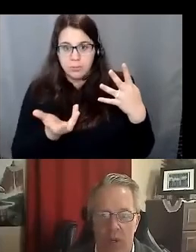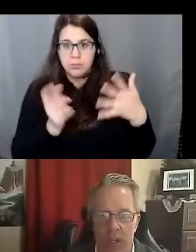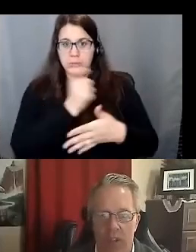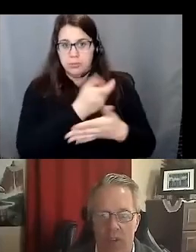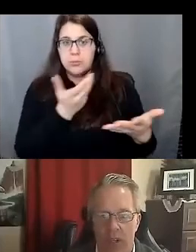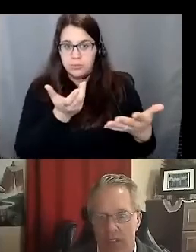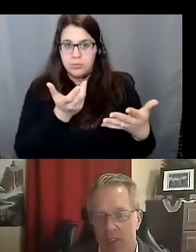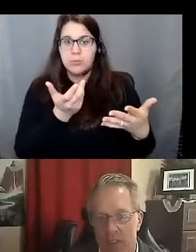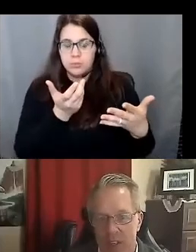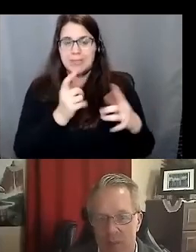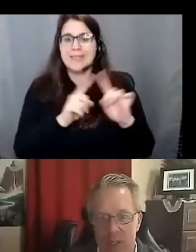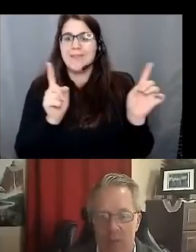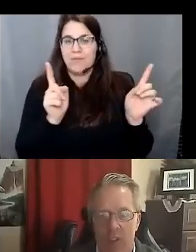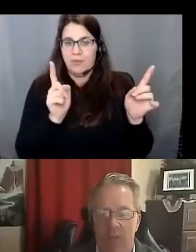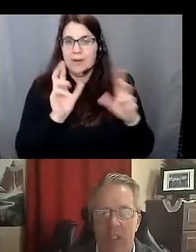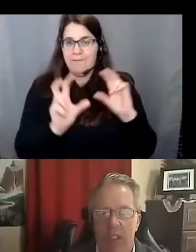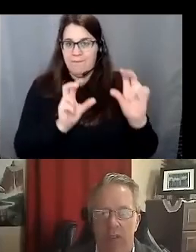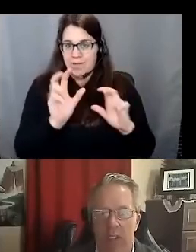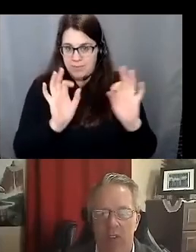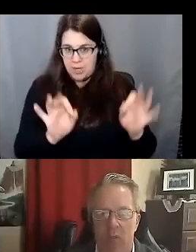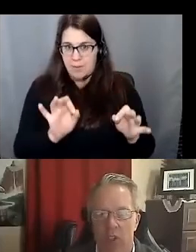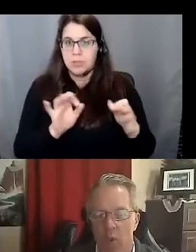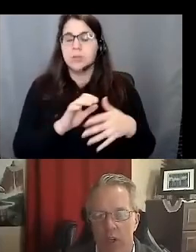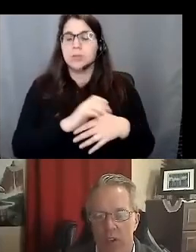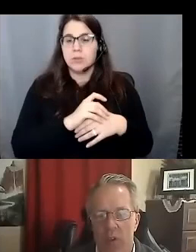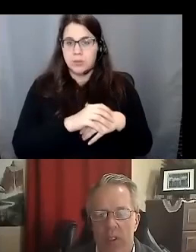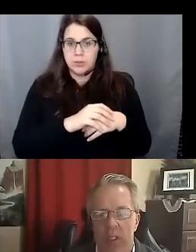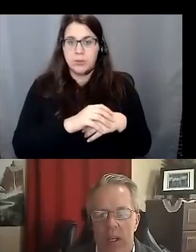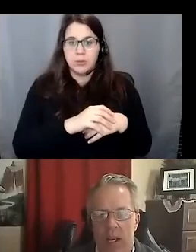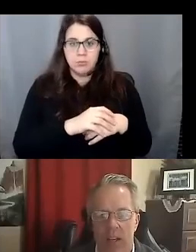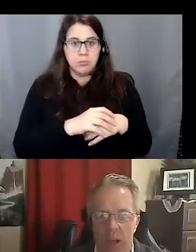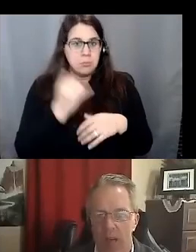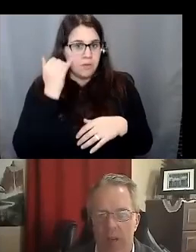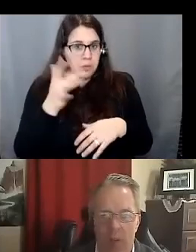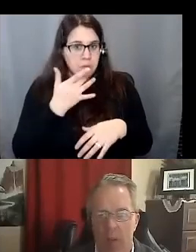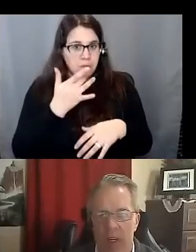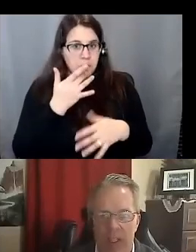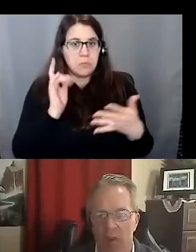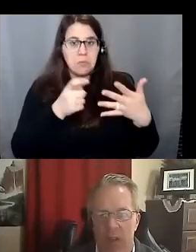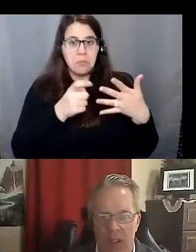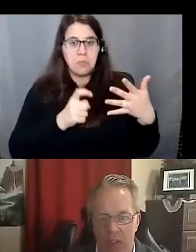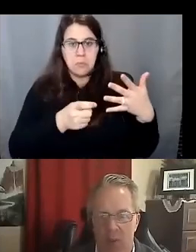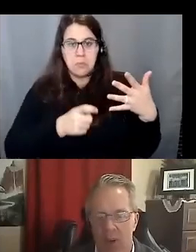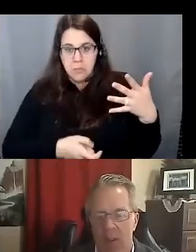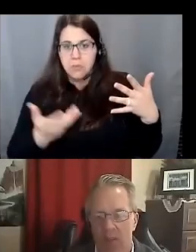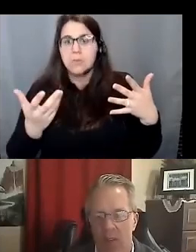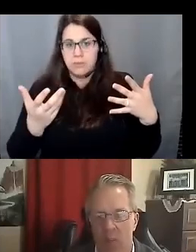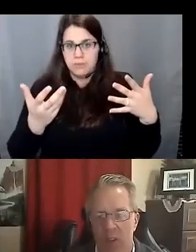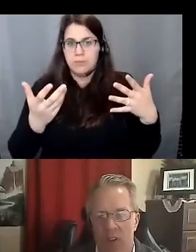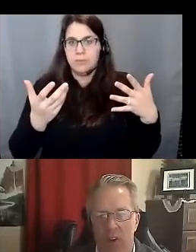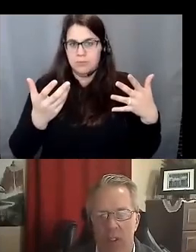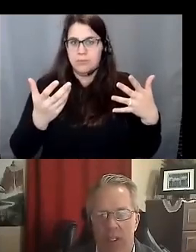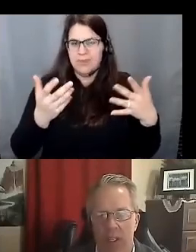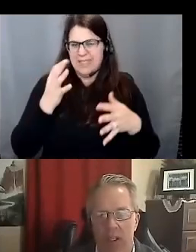start putting them into a different investment option, if that's what you want to do, as a way to maybe put money into a different one than